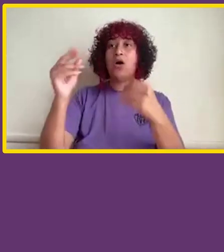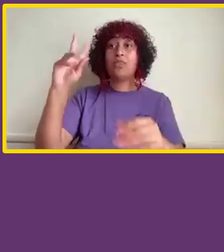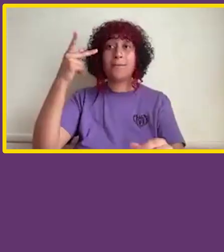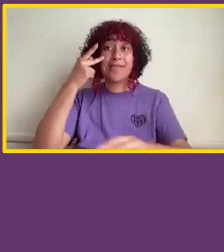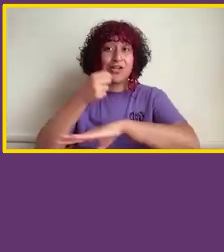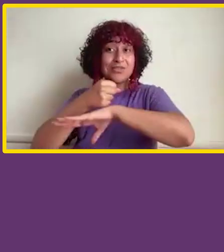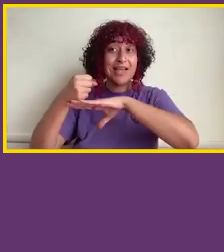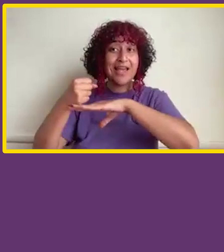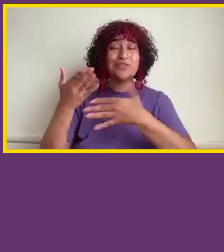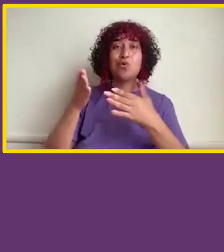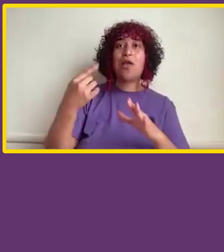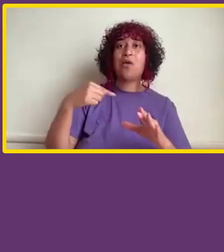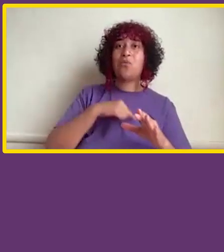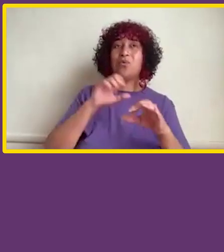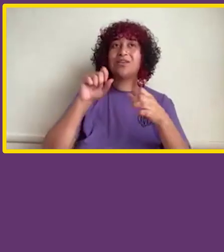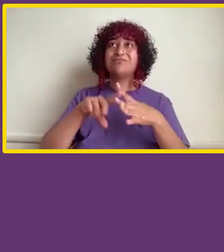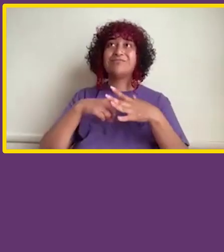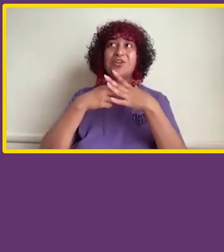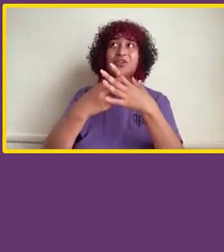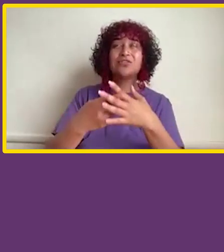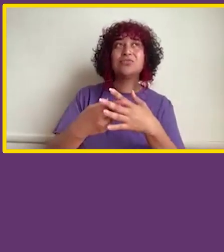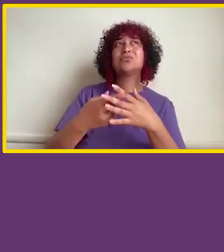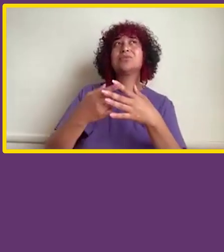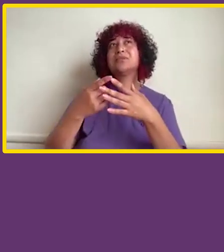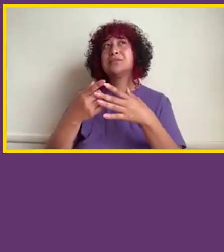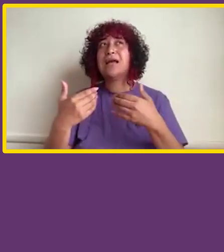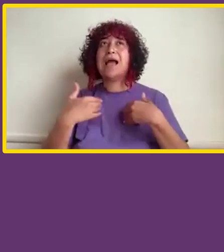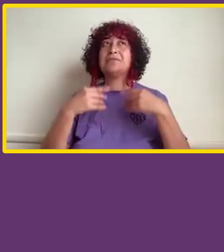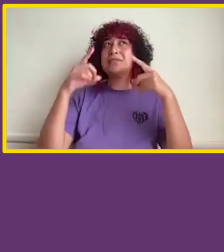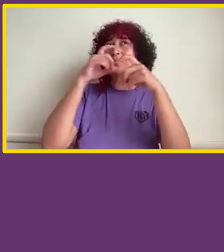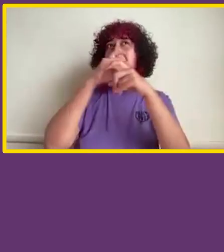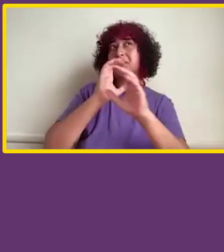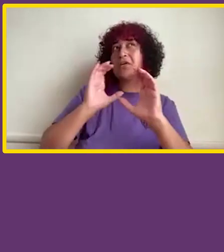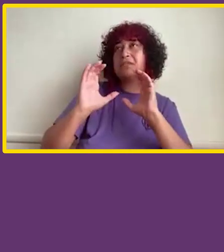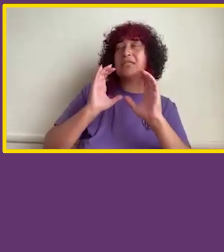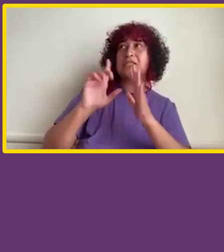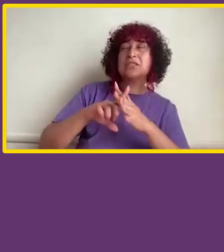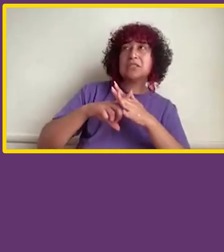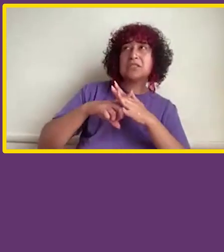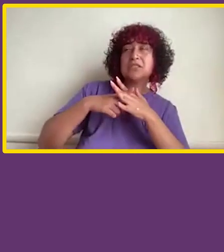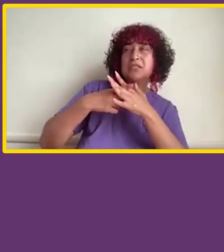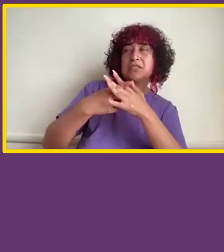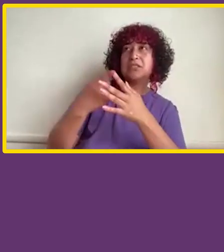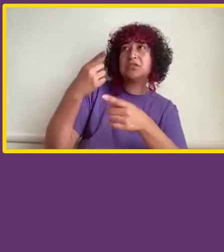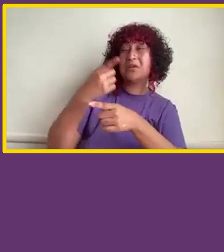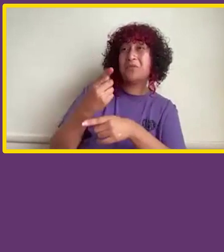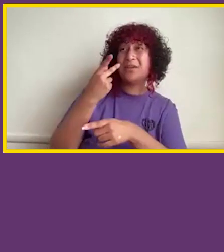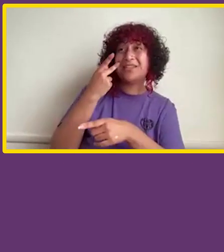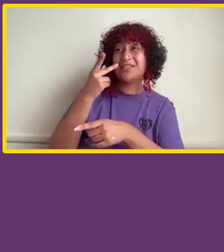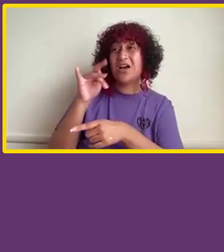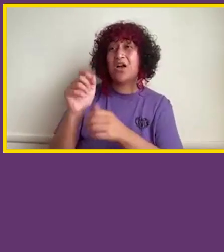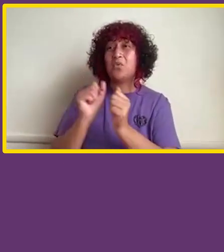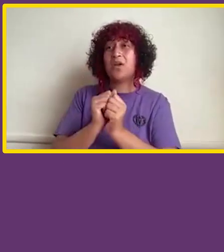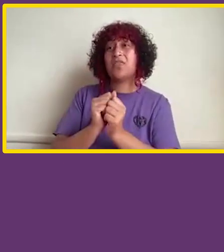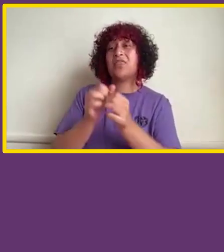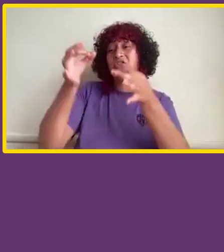in a way that we can start to have these complex conversations about it, right? We saw it with Justice Jackson,